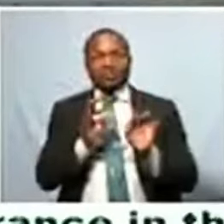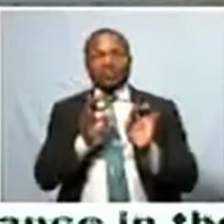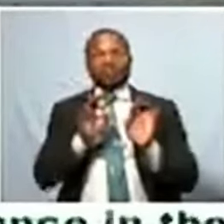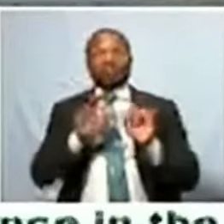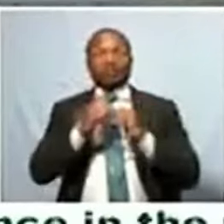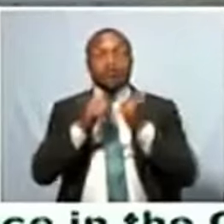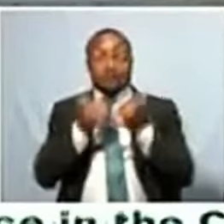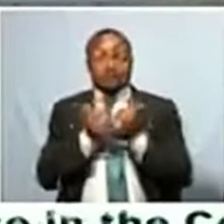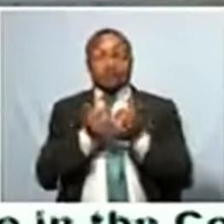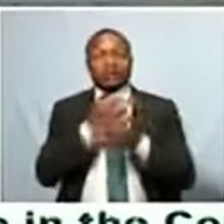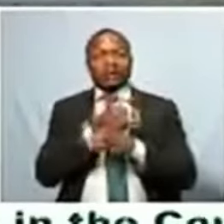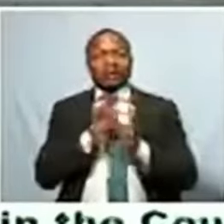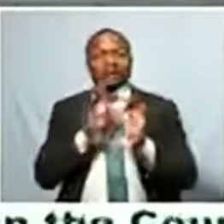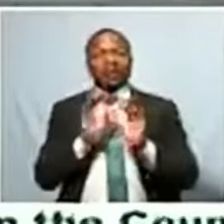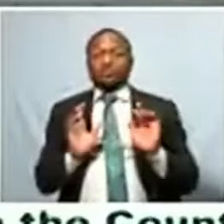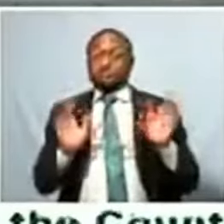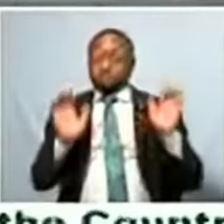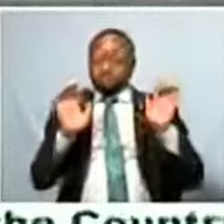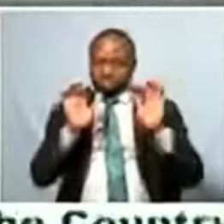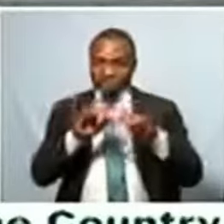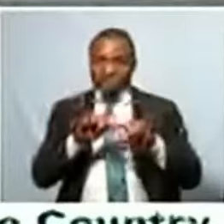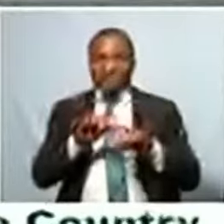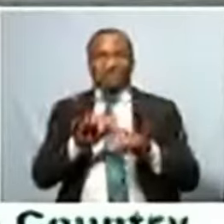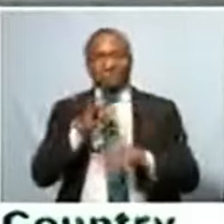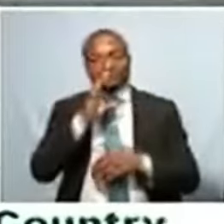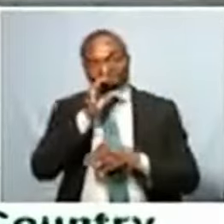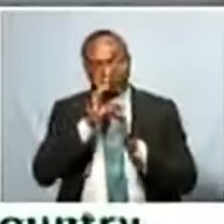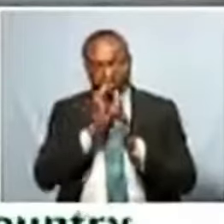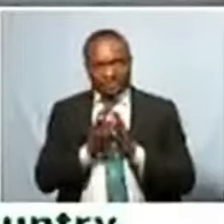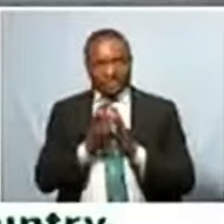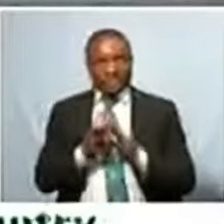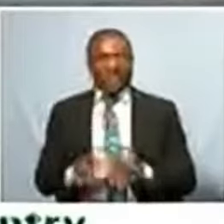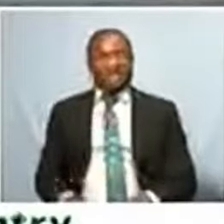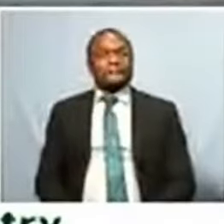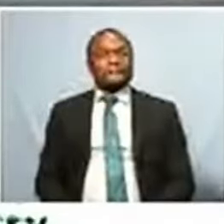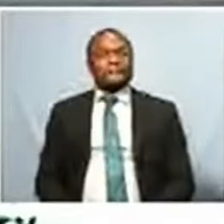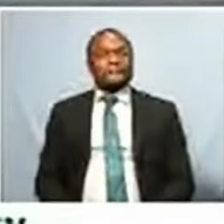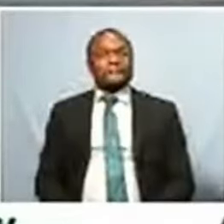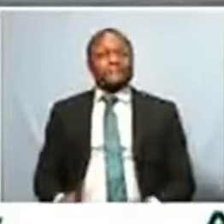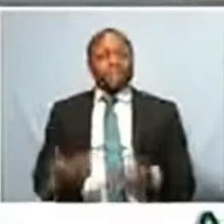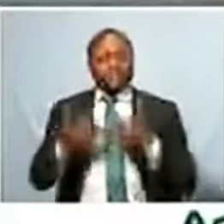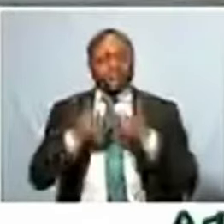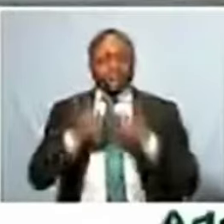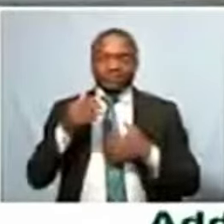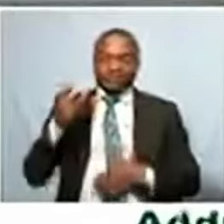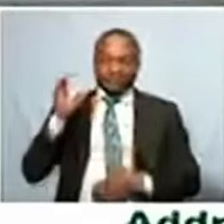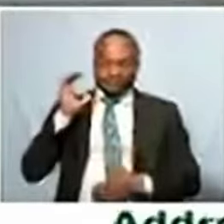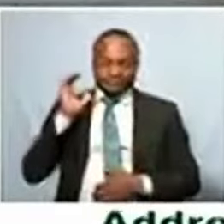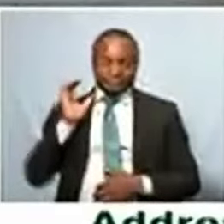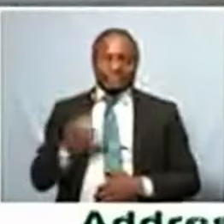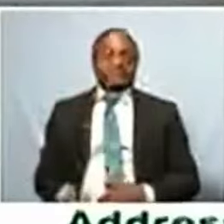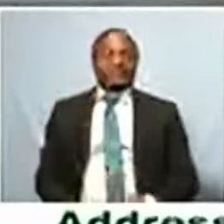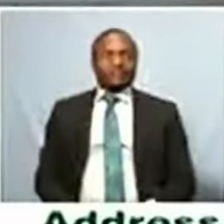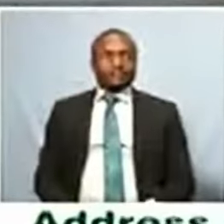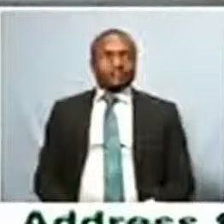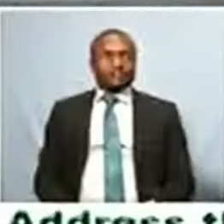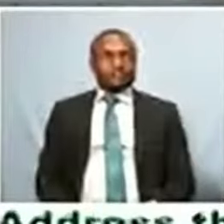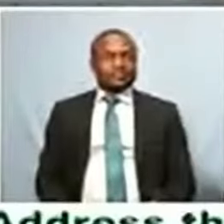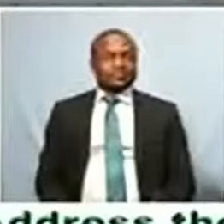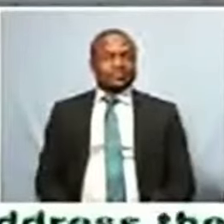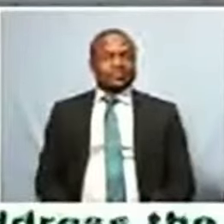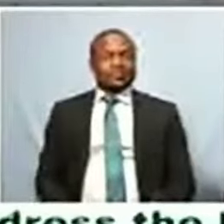association, and freedom of assembly. Madam Speaker, it has further got the capacity of